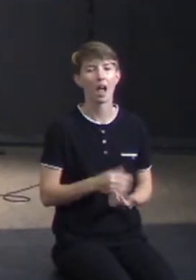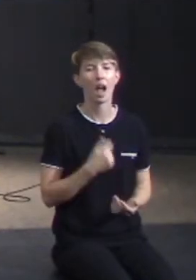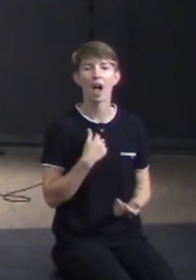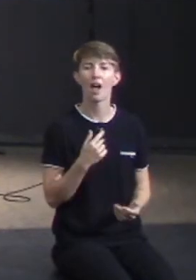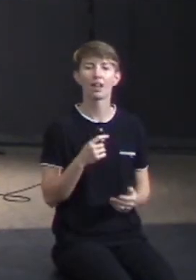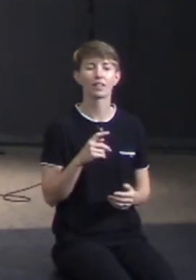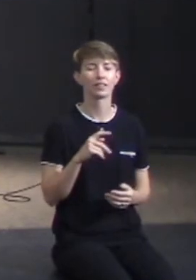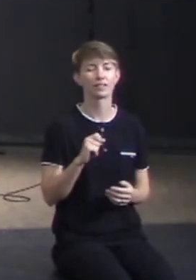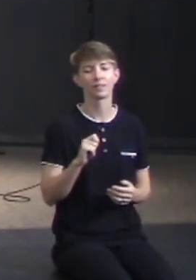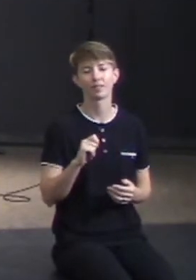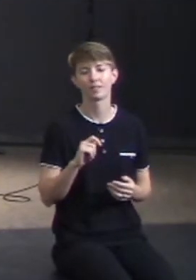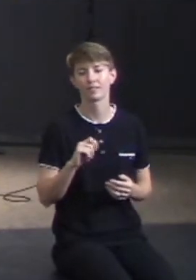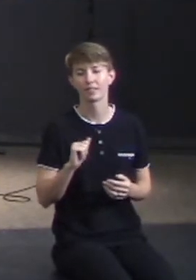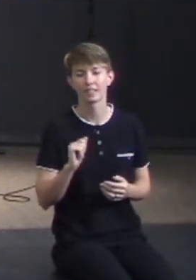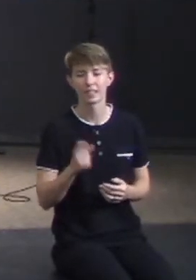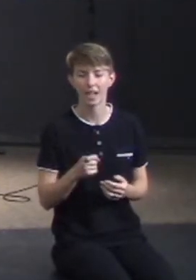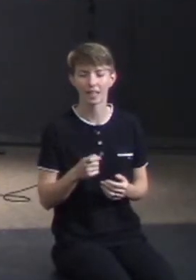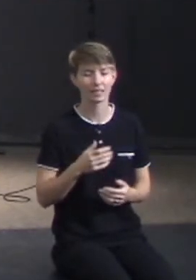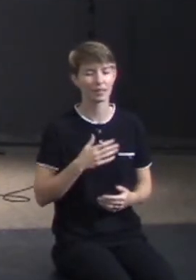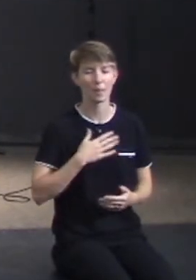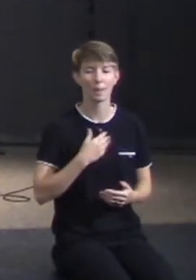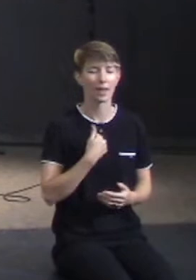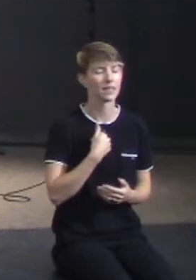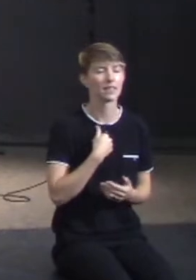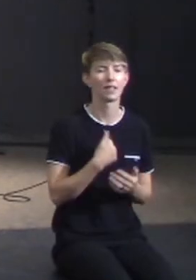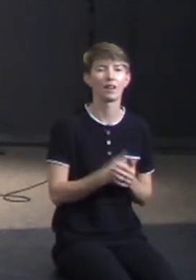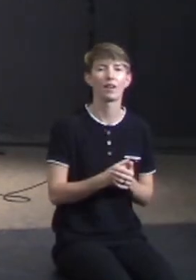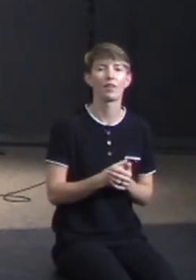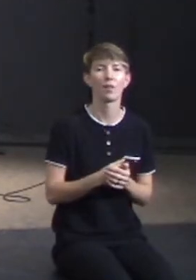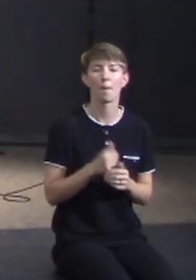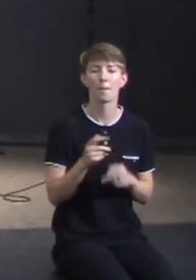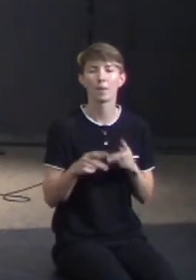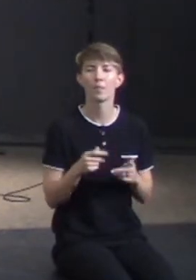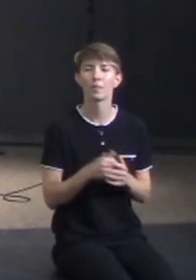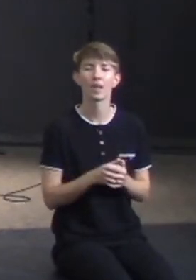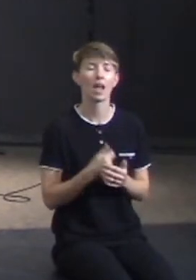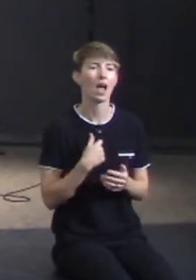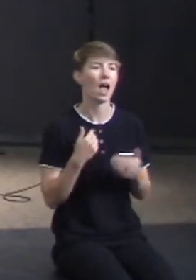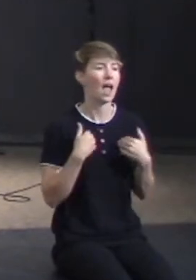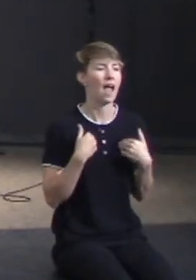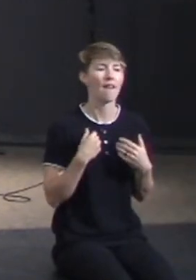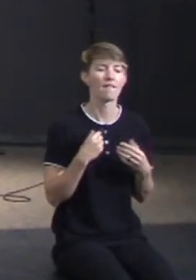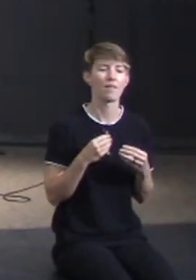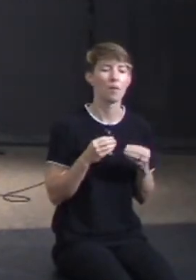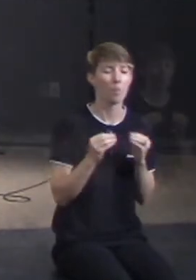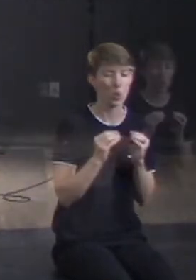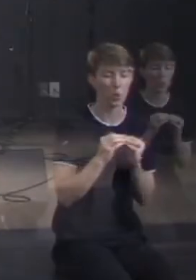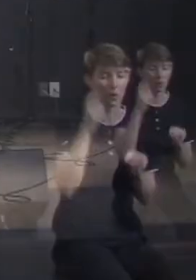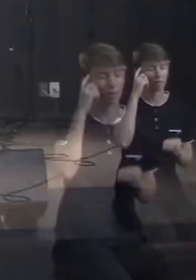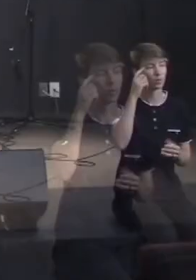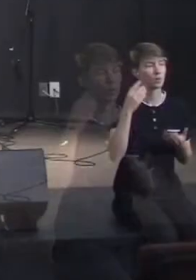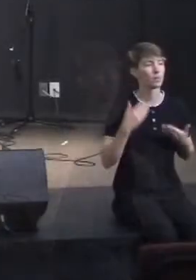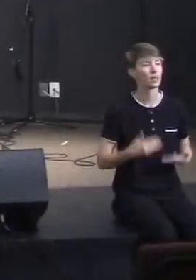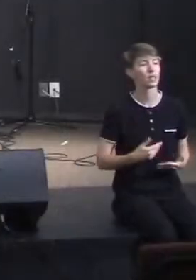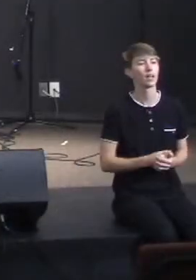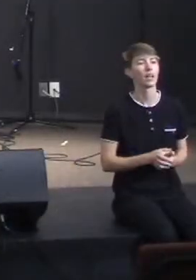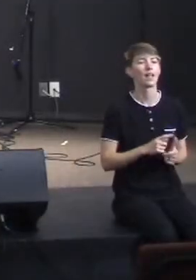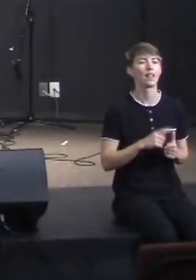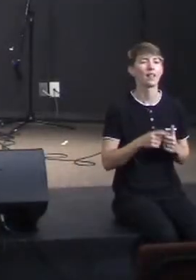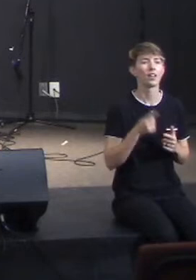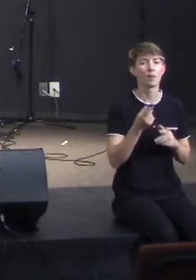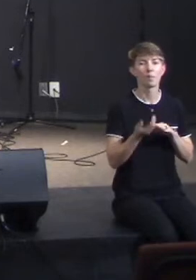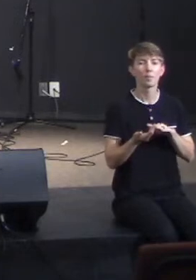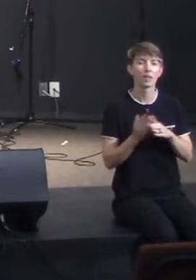my own people. I'll get Rome's share, and I'm going to get a little extra for me. And when you start to become the most hated person